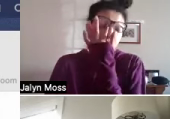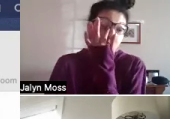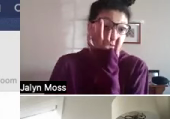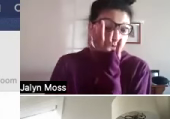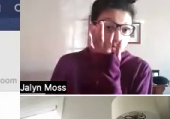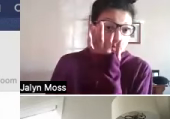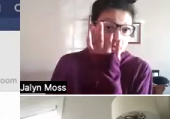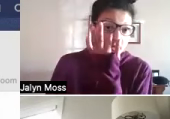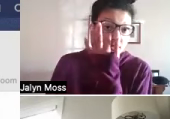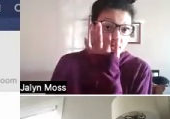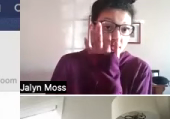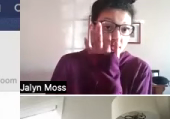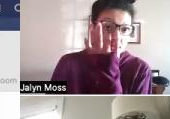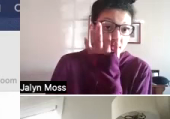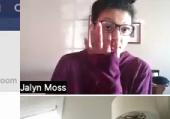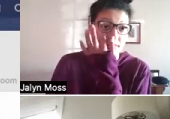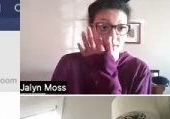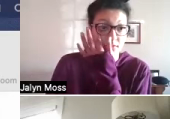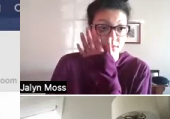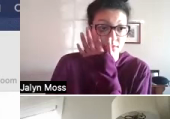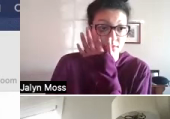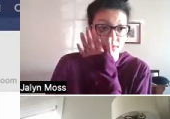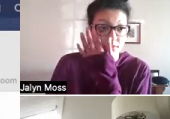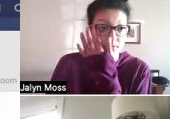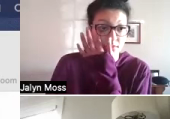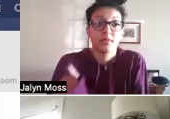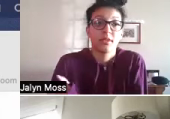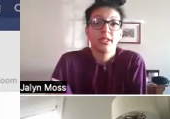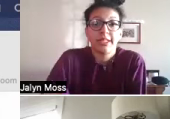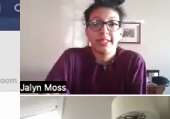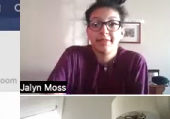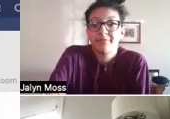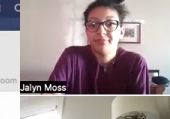one here on Massachusetts.